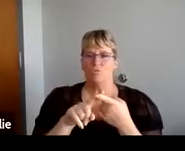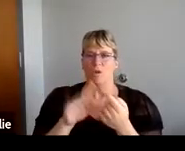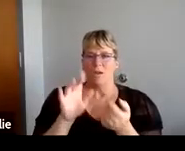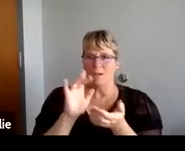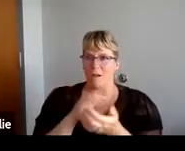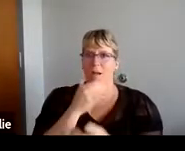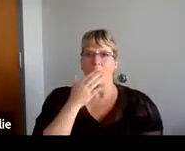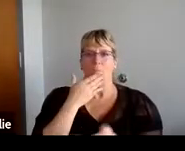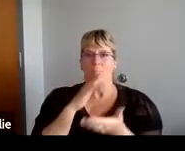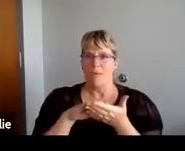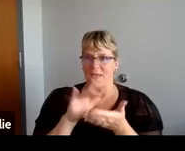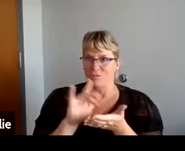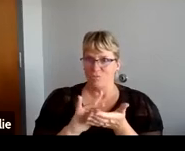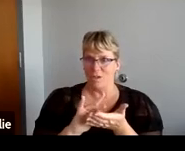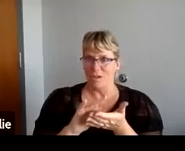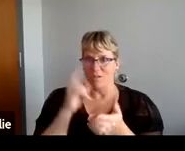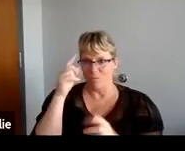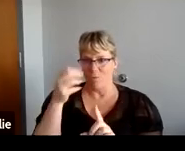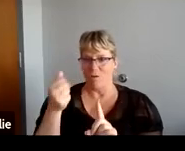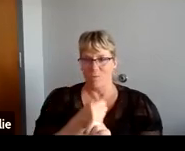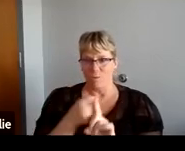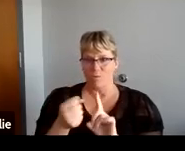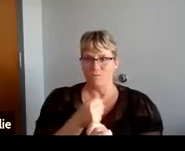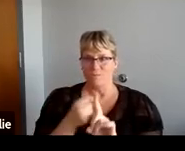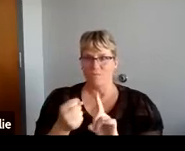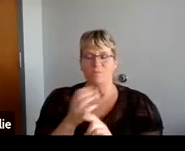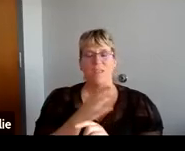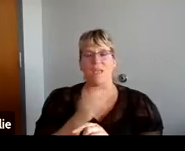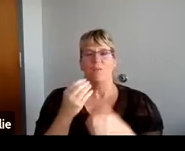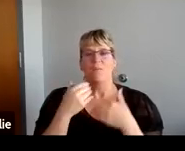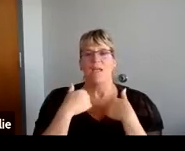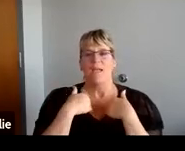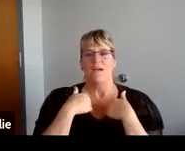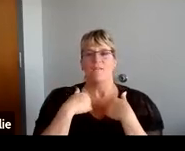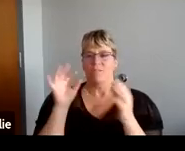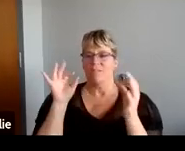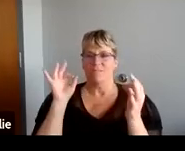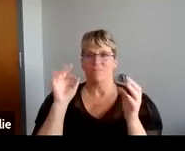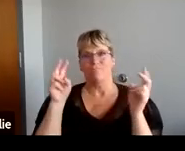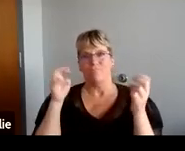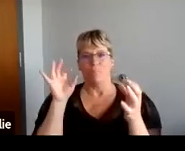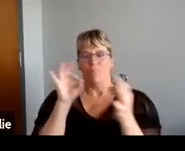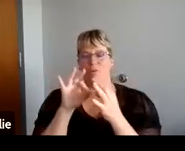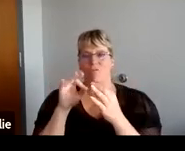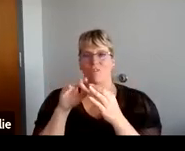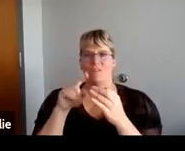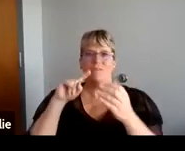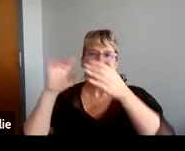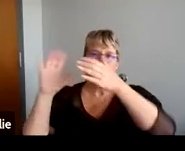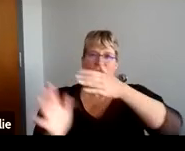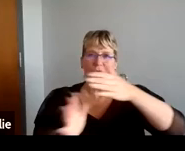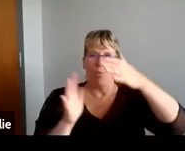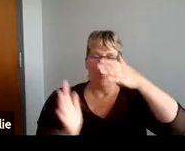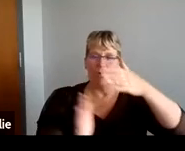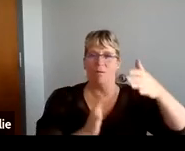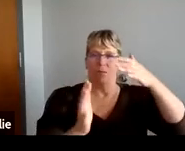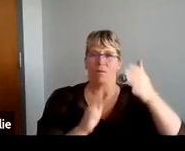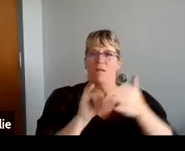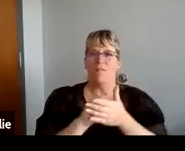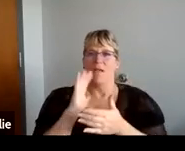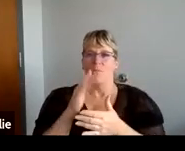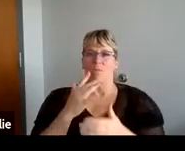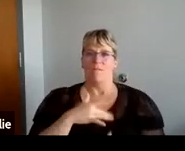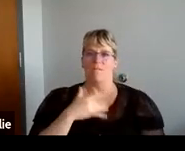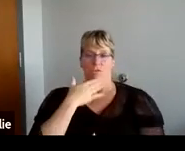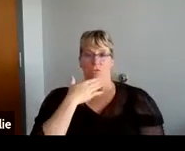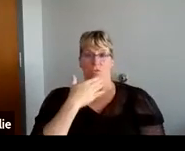a potential abuse. And we have this perfect storm where that reward from the substance that's going to feel